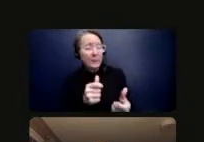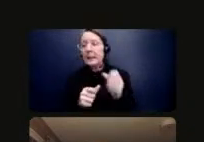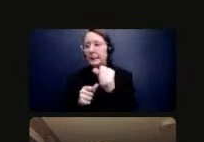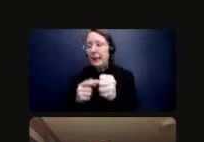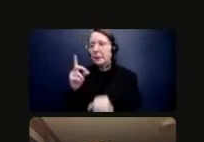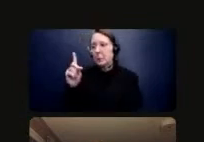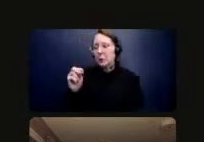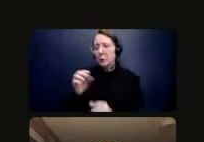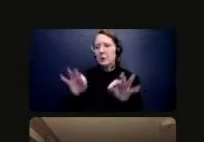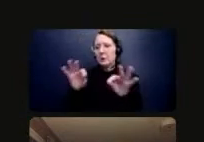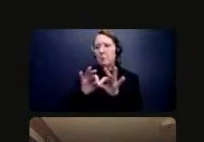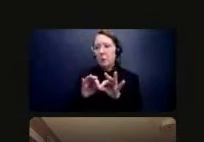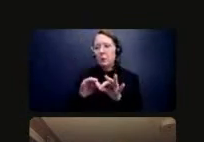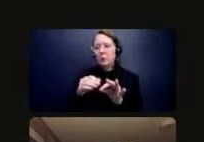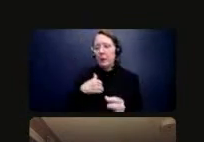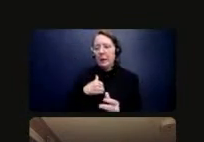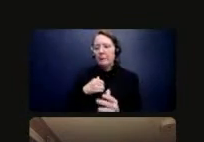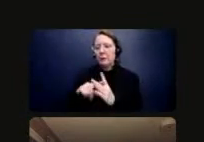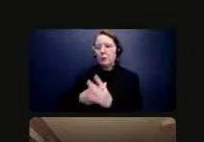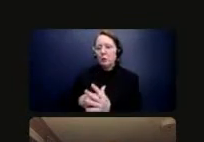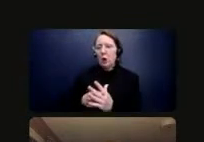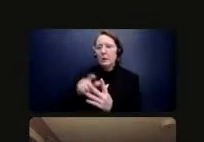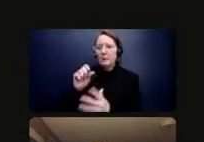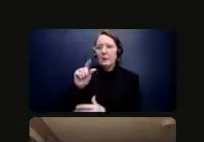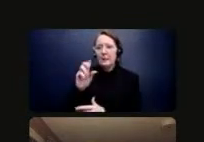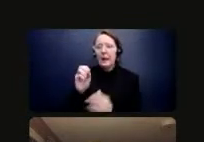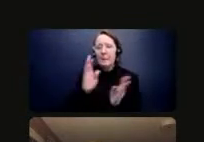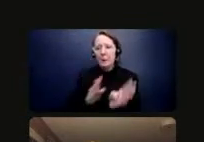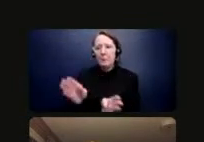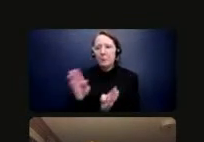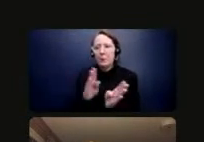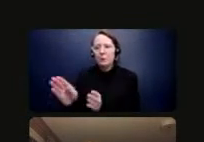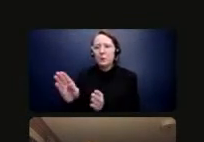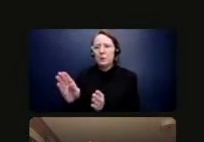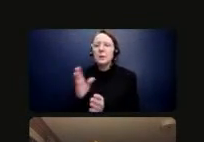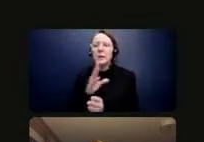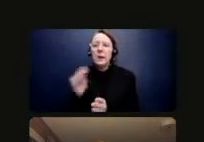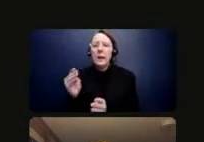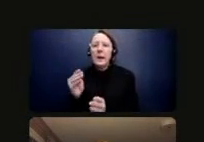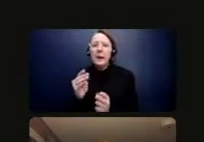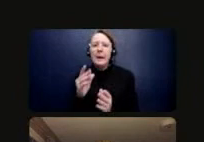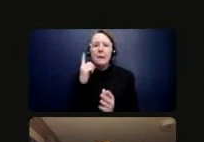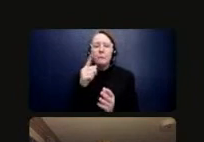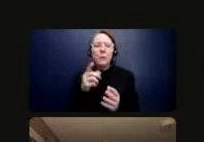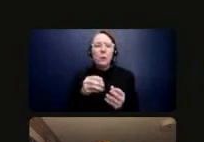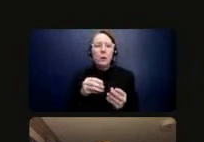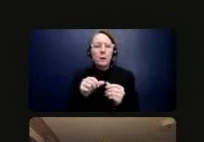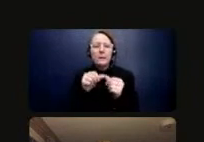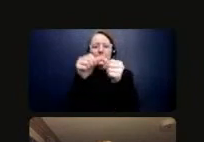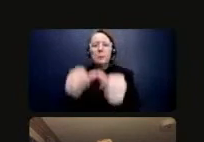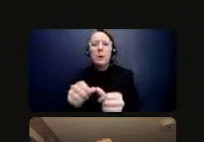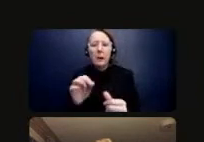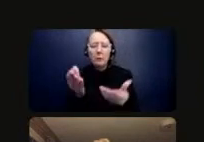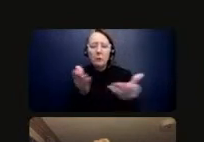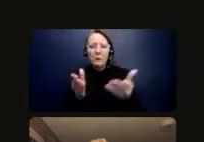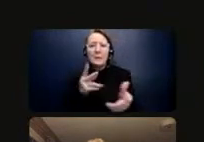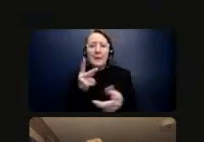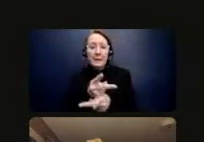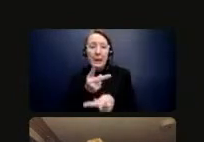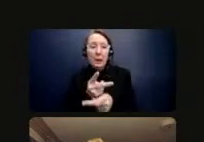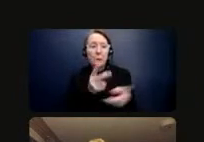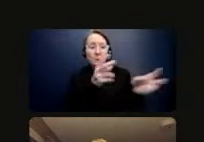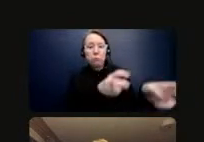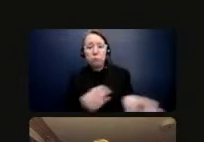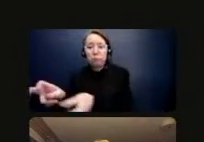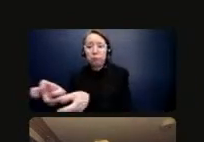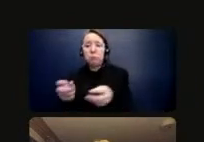It's important to be able to begin the site preparations work and for the continuity of services and care, yes. Would you